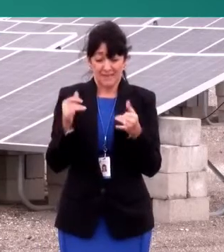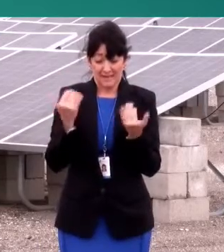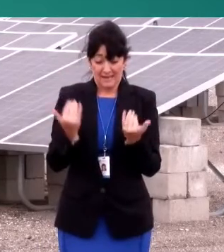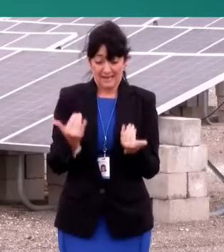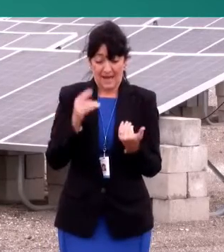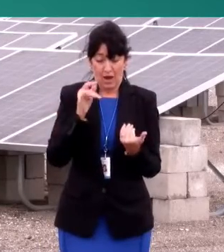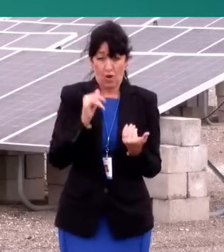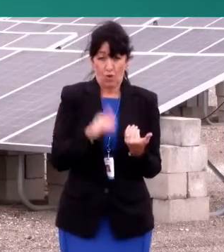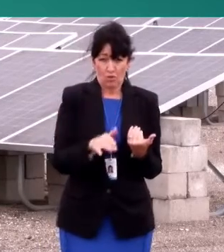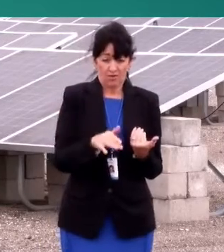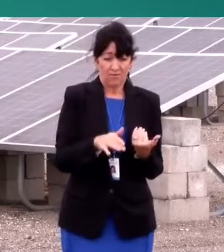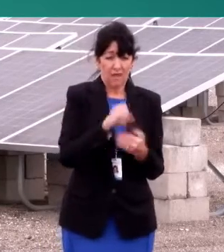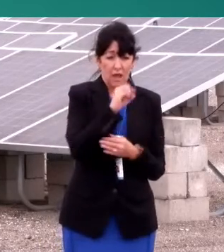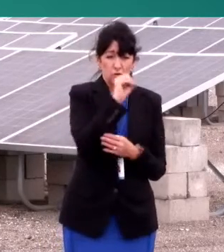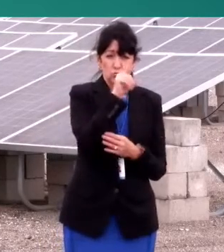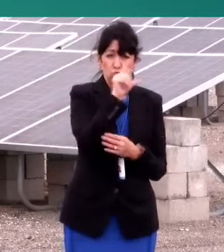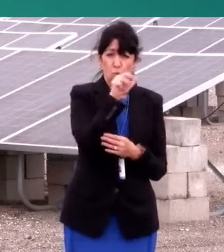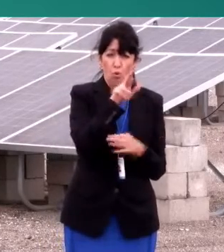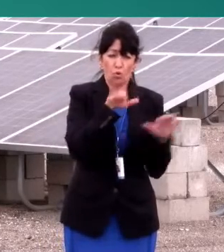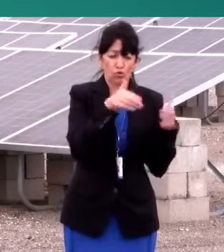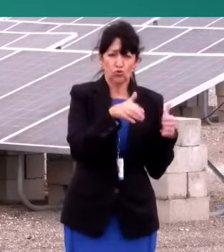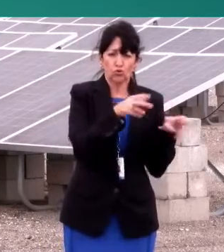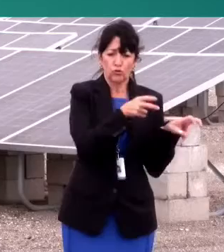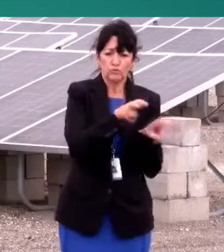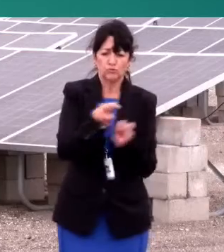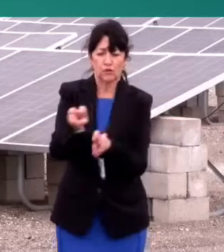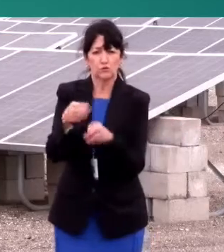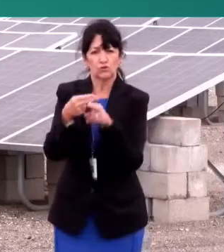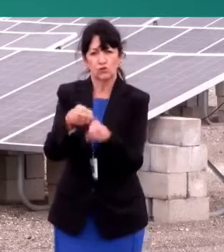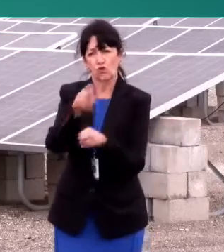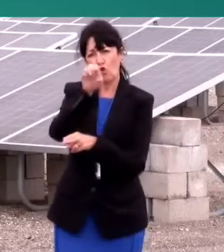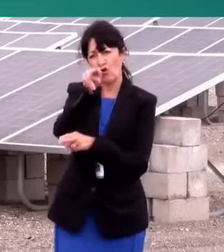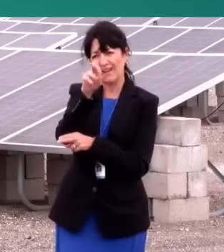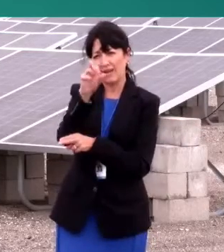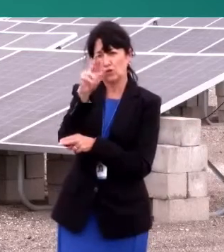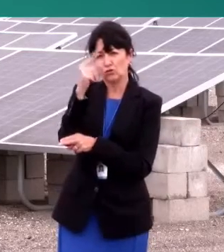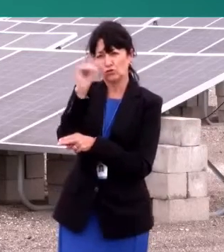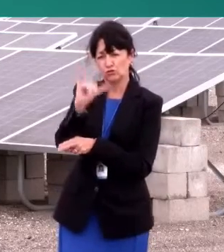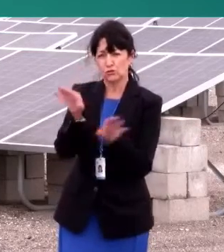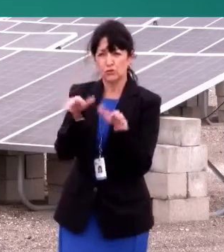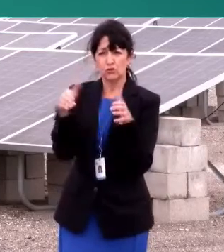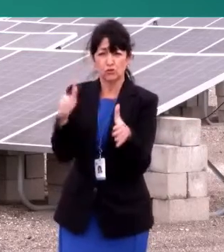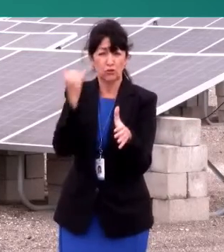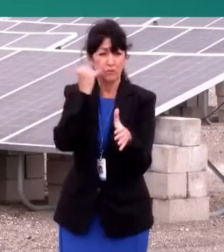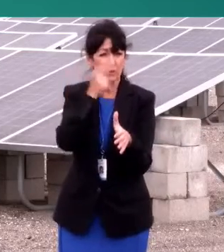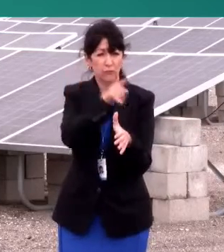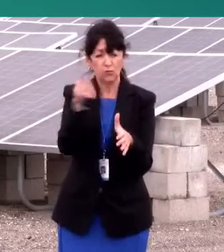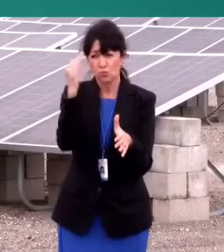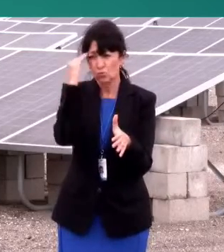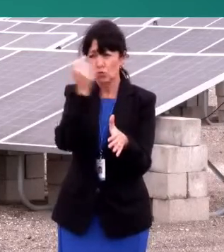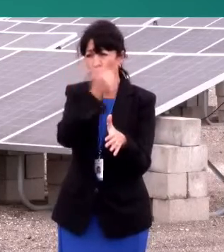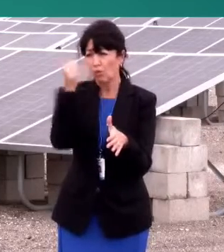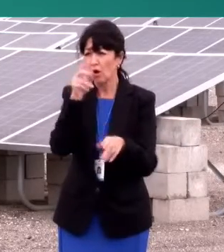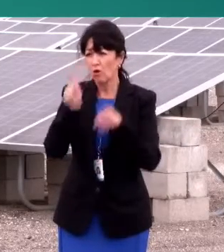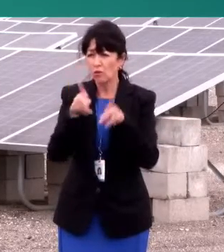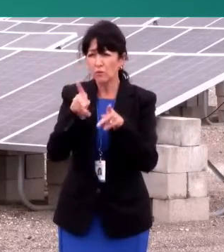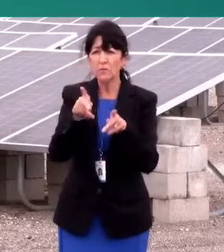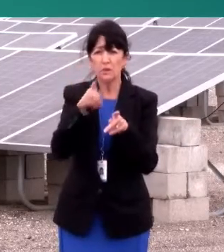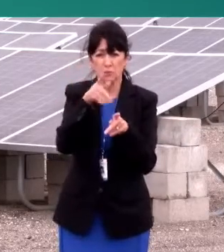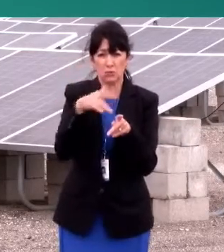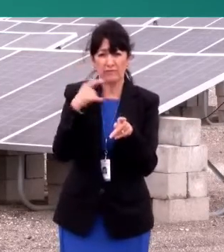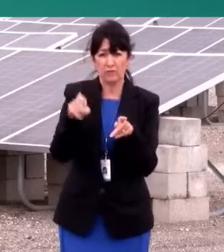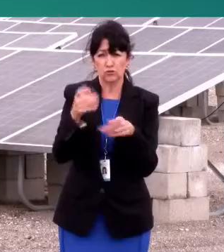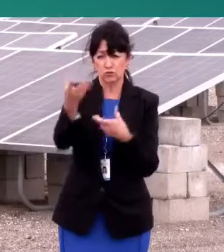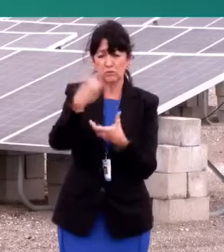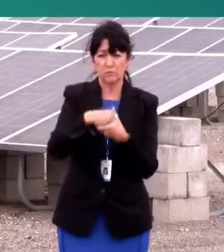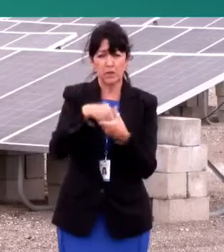energy stakeholders group, this is the group that I'm talking about. And if there are other people that you believe, people and organizations that you believe need to be a part of